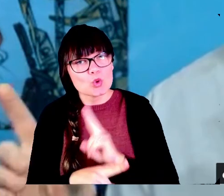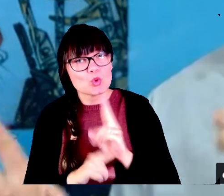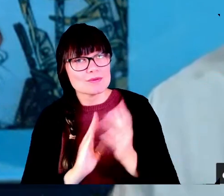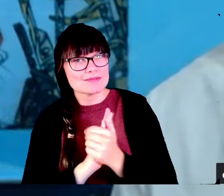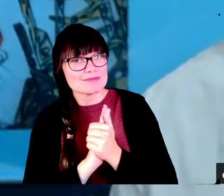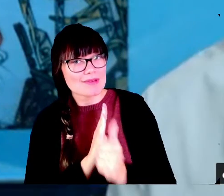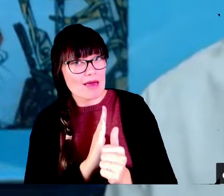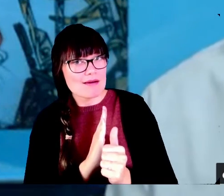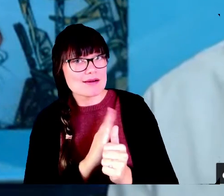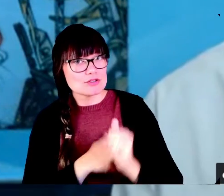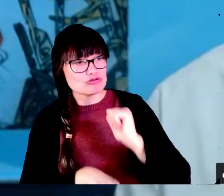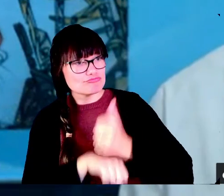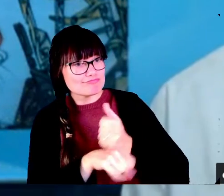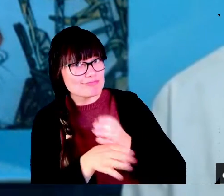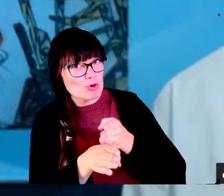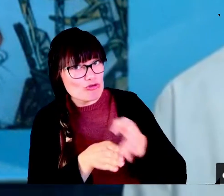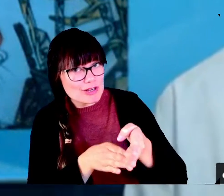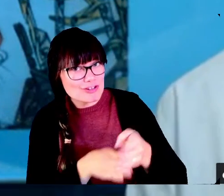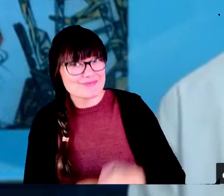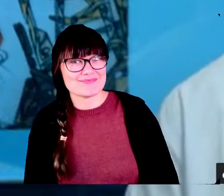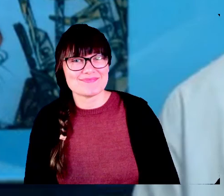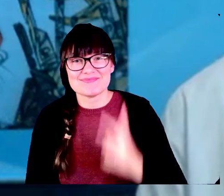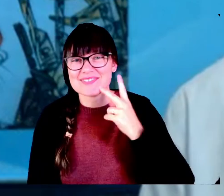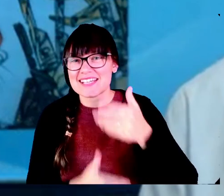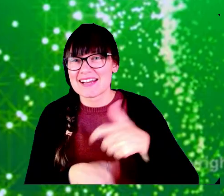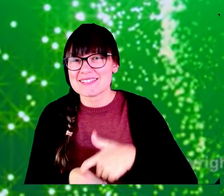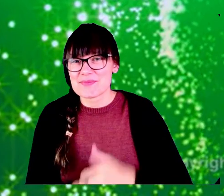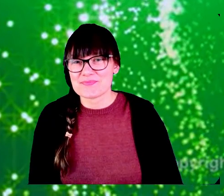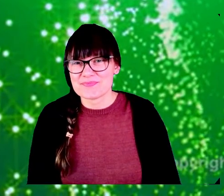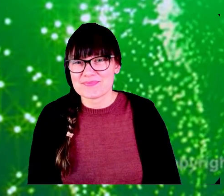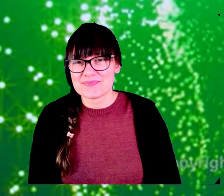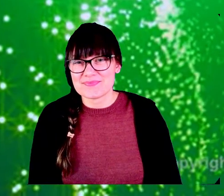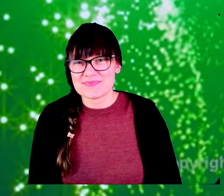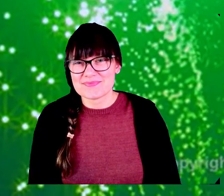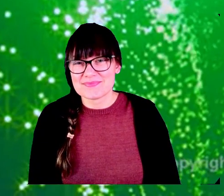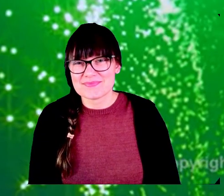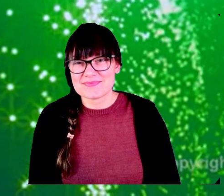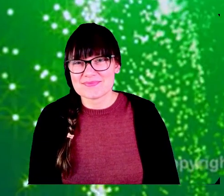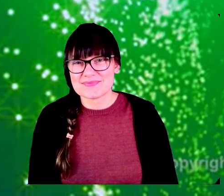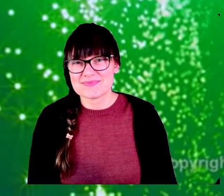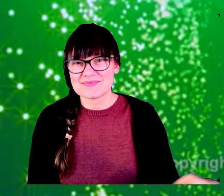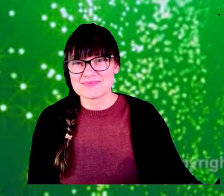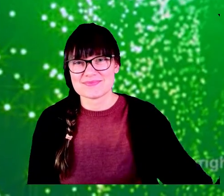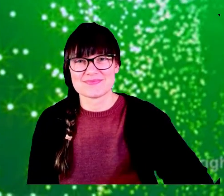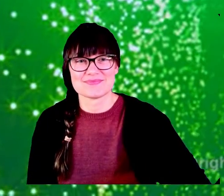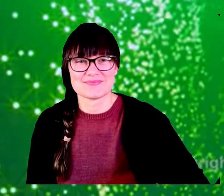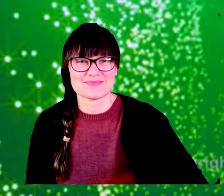to create a career for yourself. We'll see you next time.